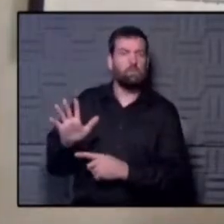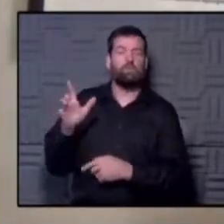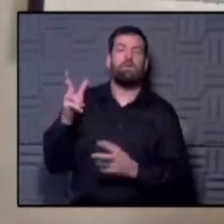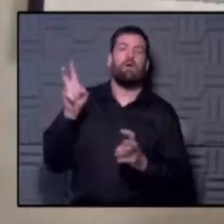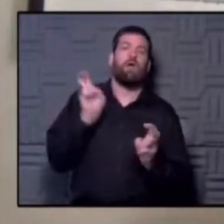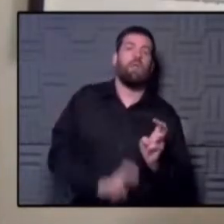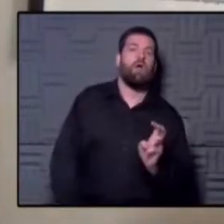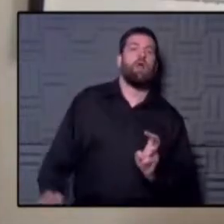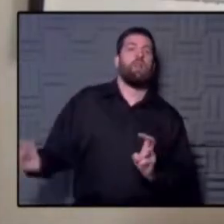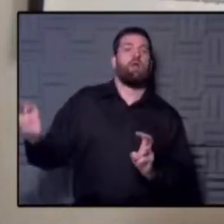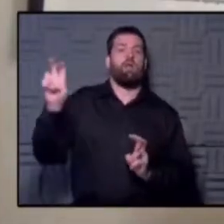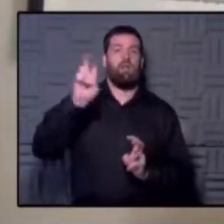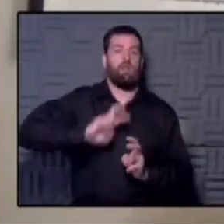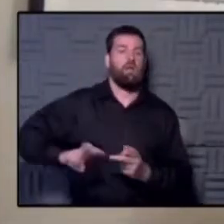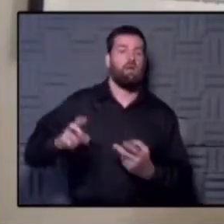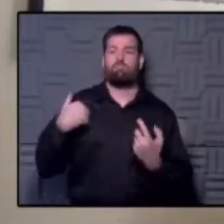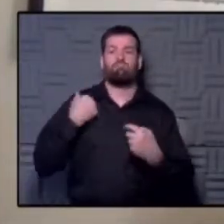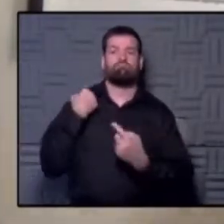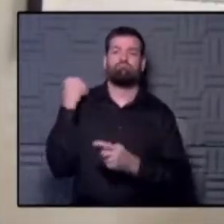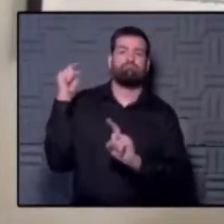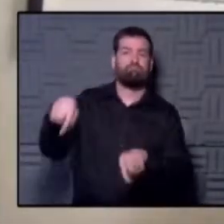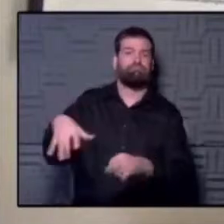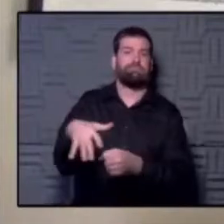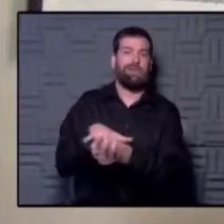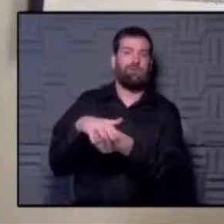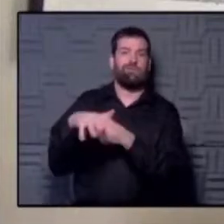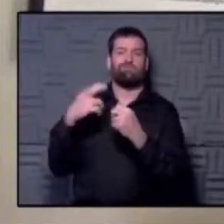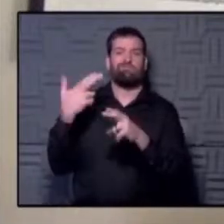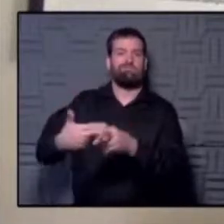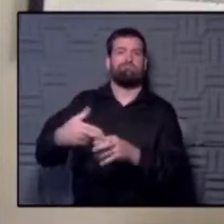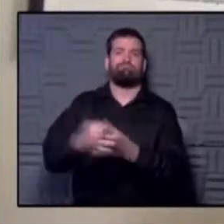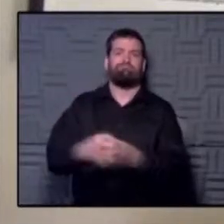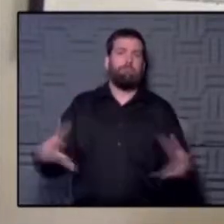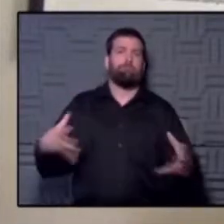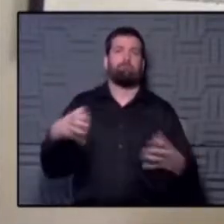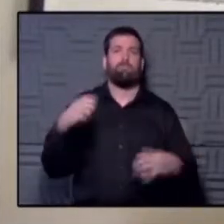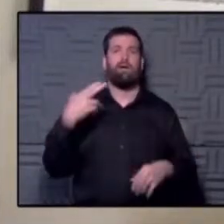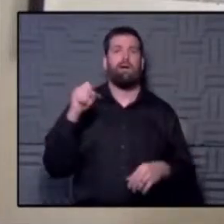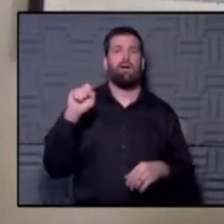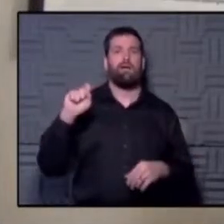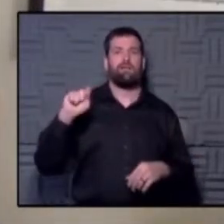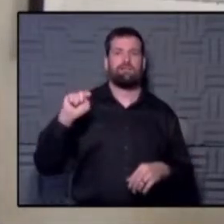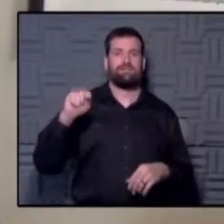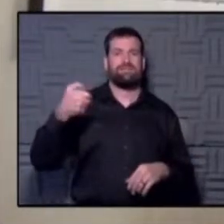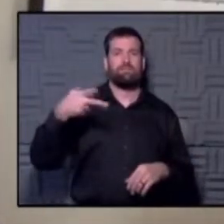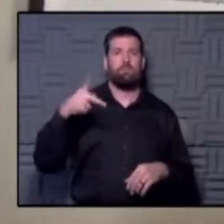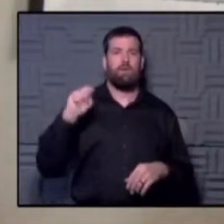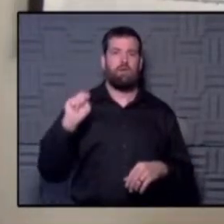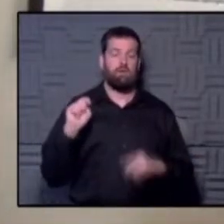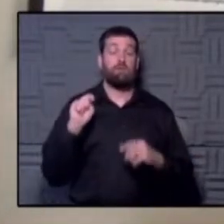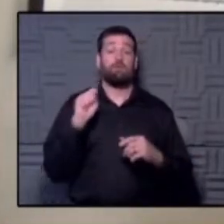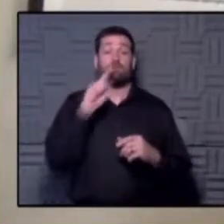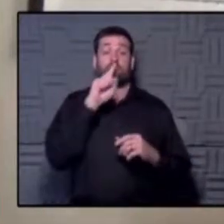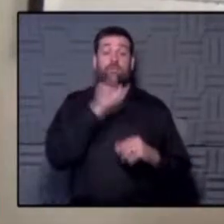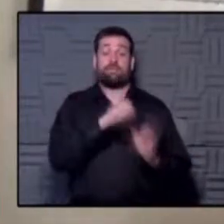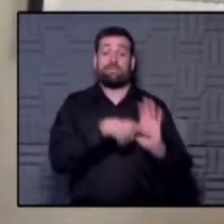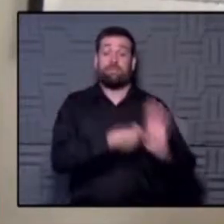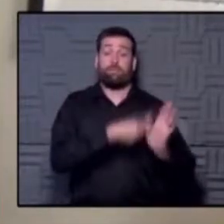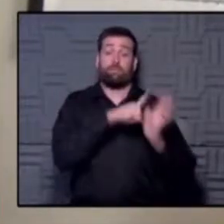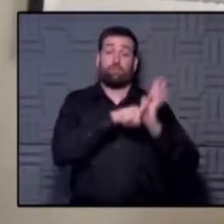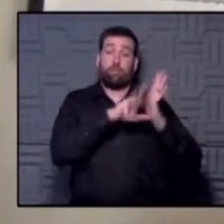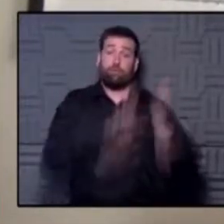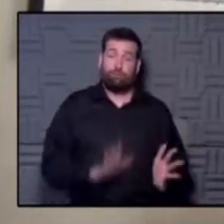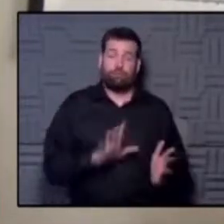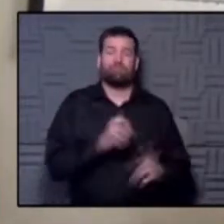traveling, you've gone to an area that is a hot spot. So the symptom checker itself, as Brian mentioned, is just